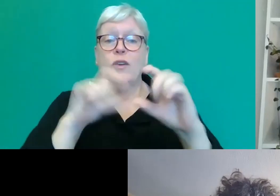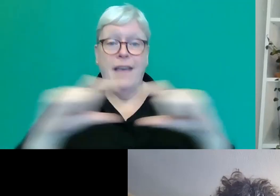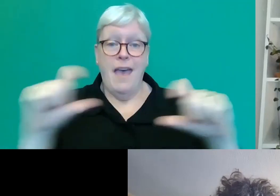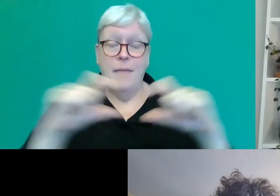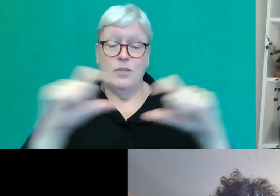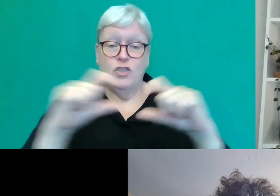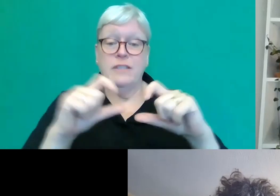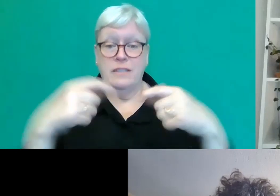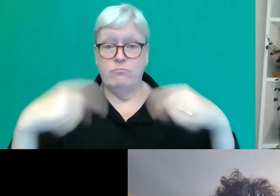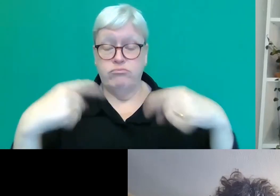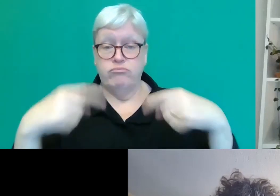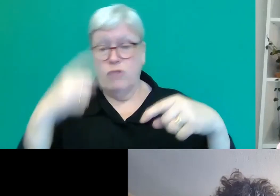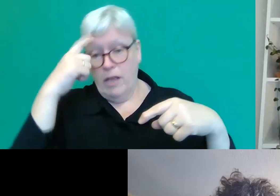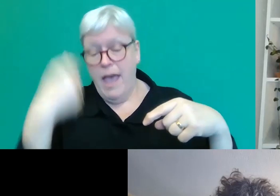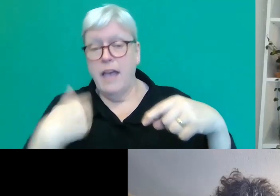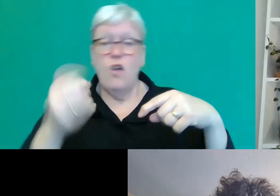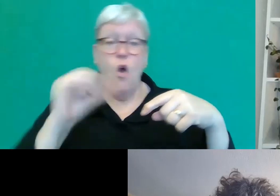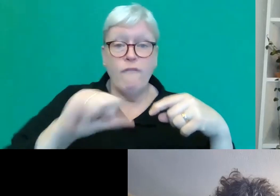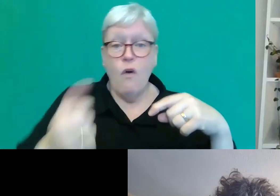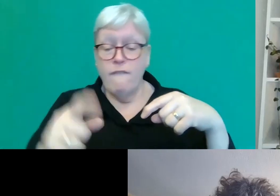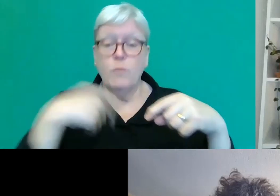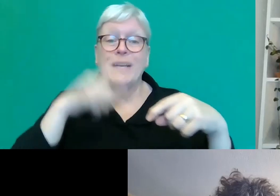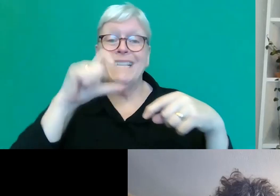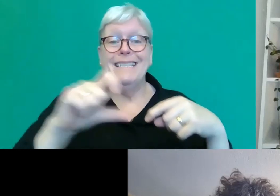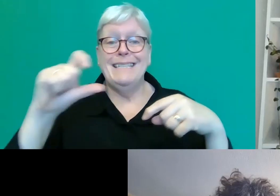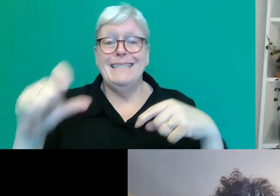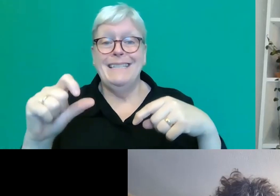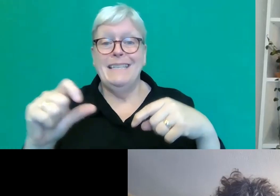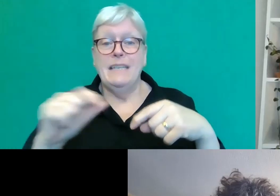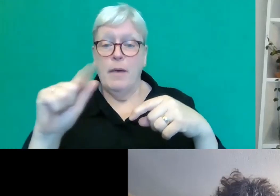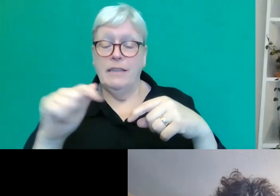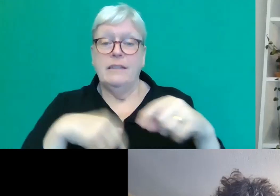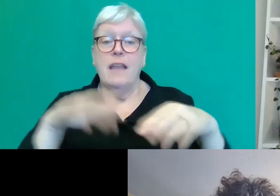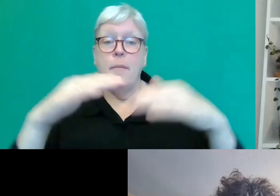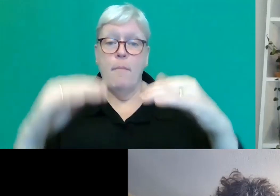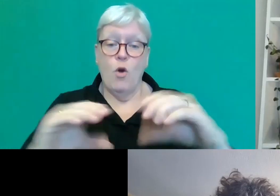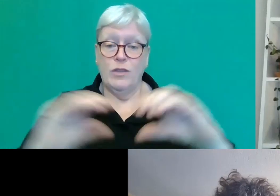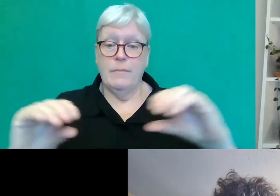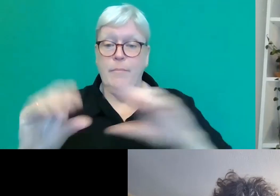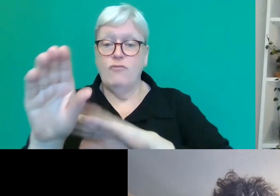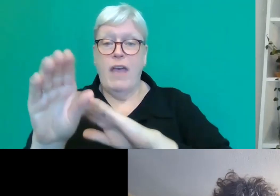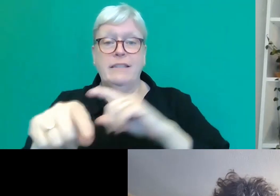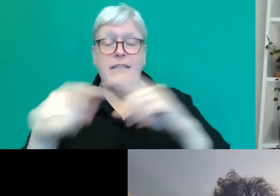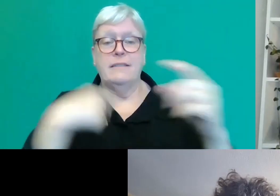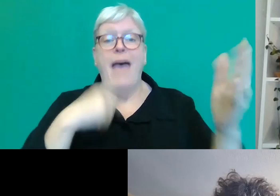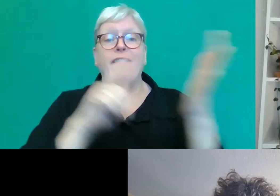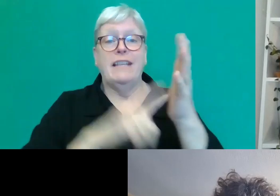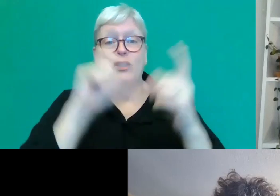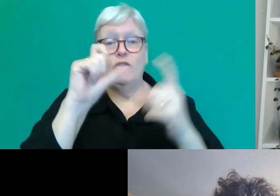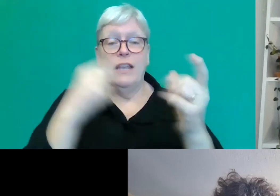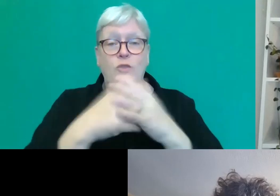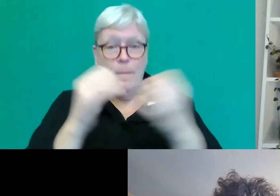and you can toggle them on and off with the CC button at the bottom right of your screen. We also have the incredible Leslie Creer doing